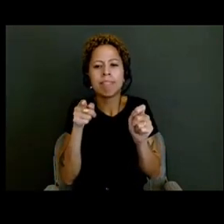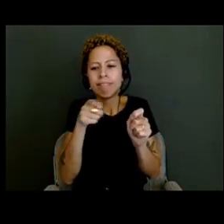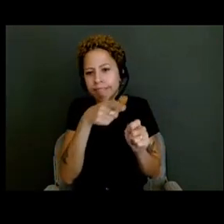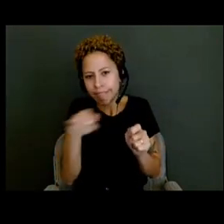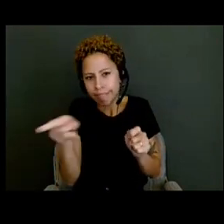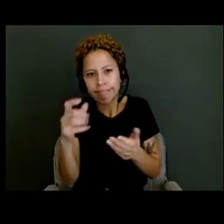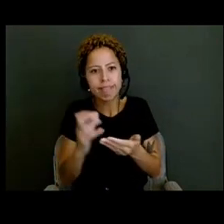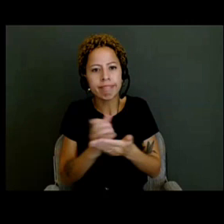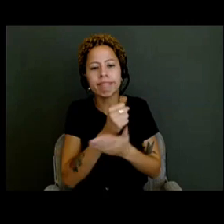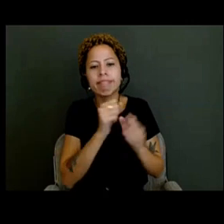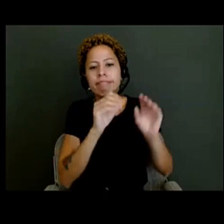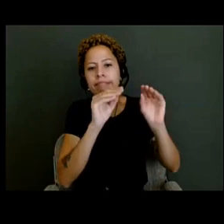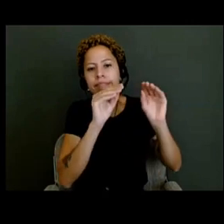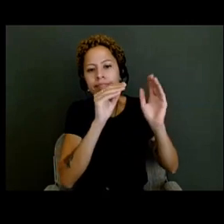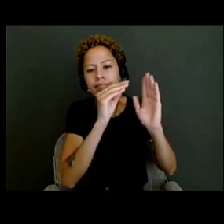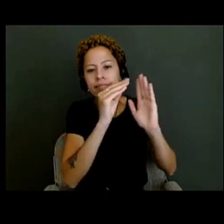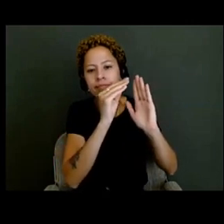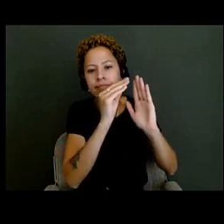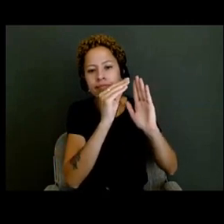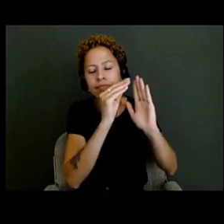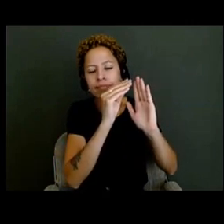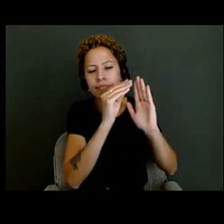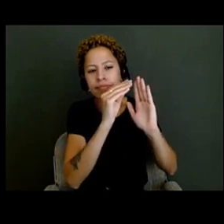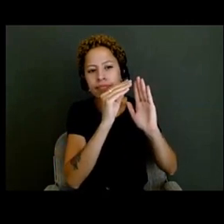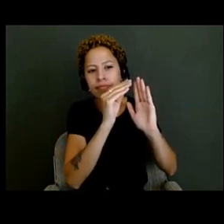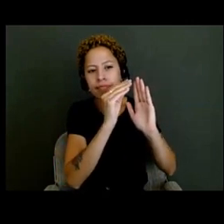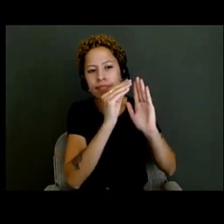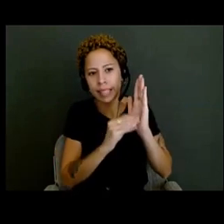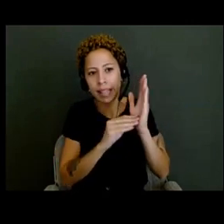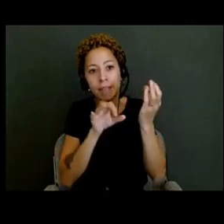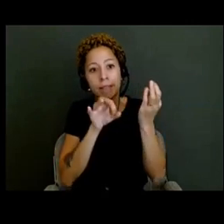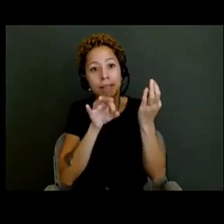well. And then we'll go and do other things during the day.